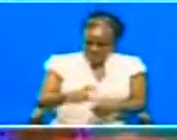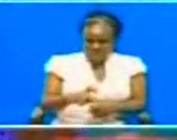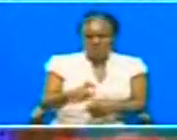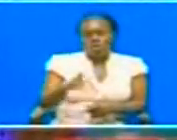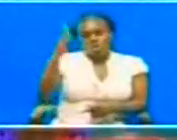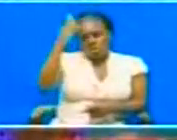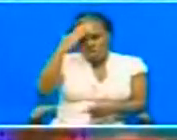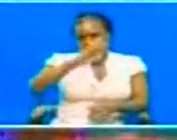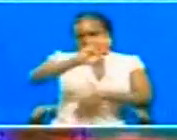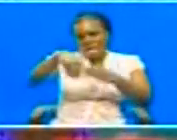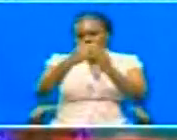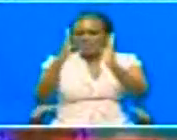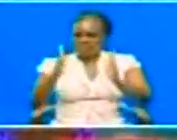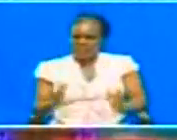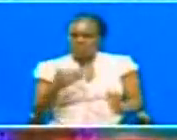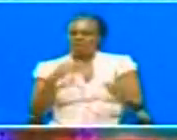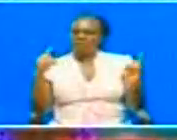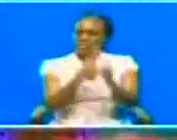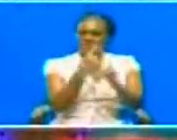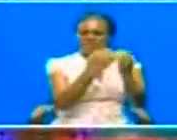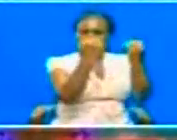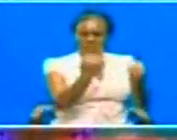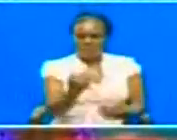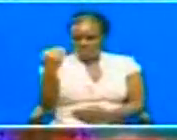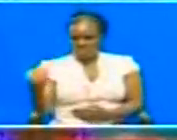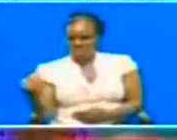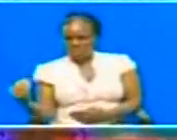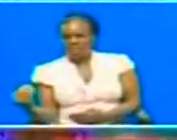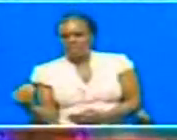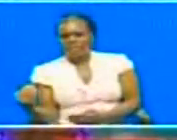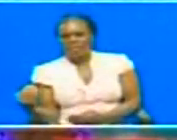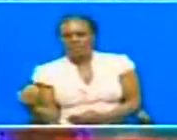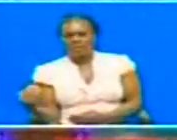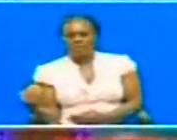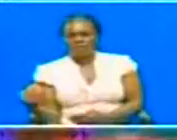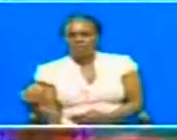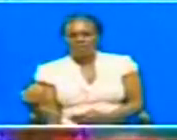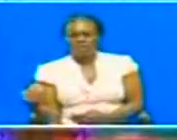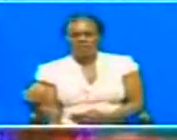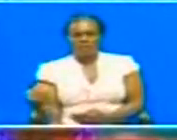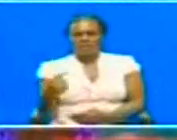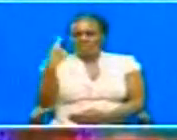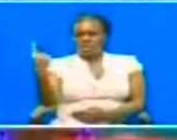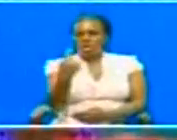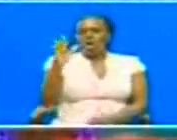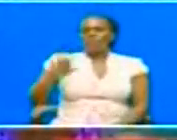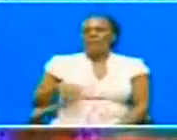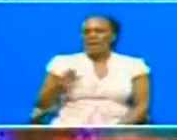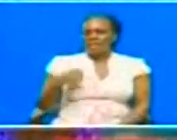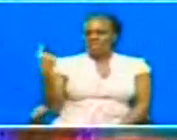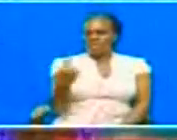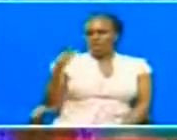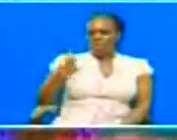out. Every person has a different need, like so many children, like because of being single parent children or children living